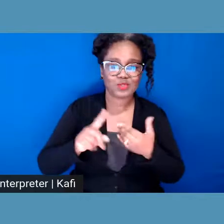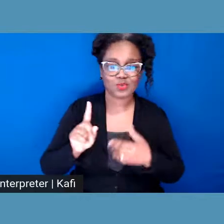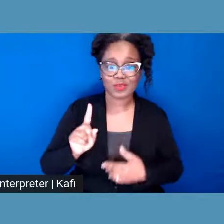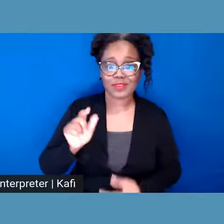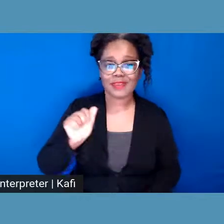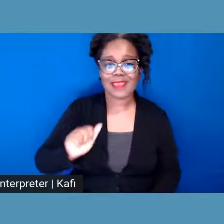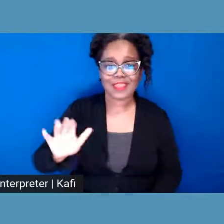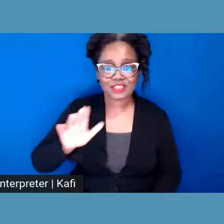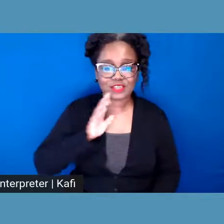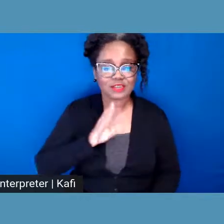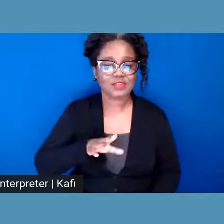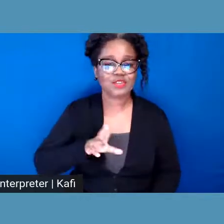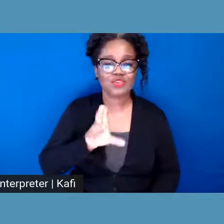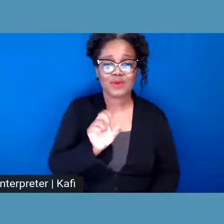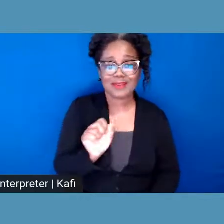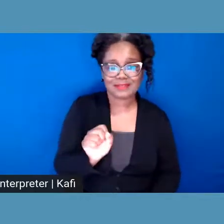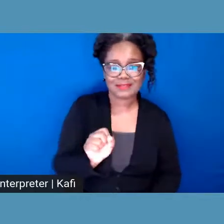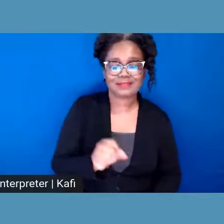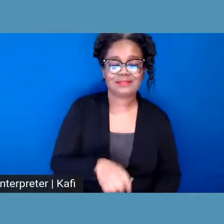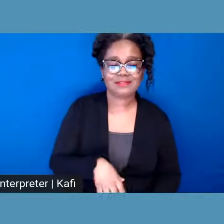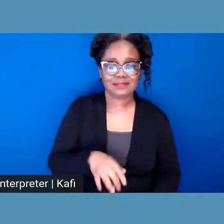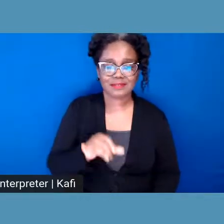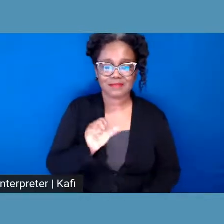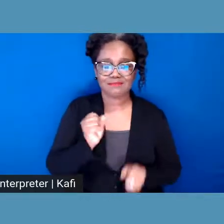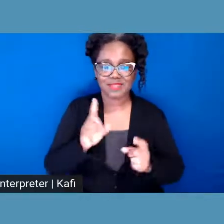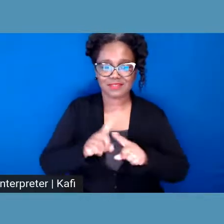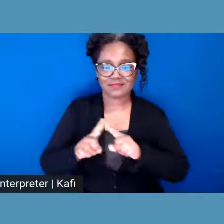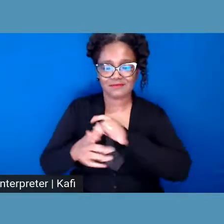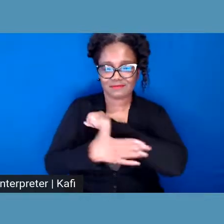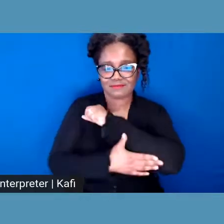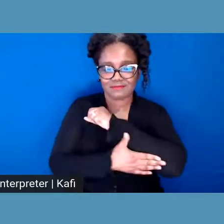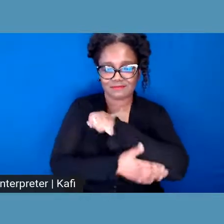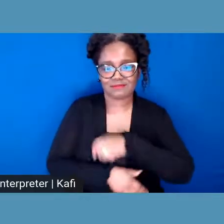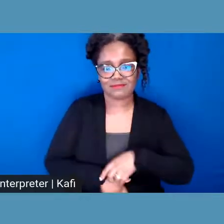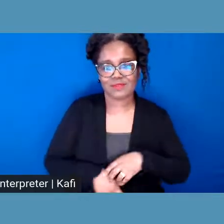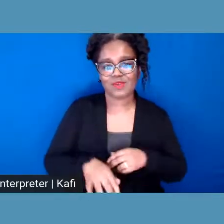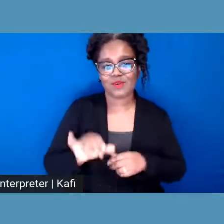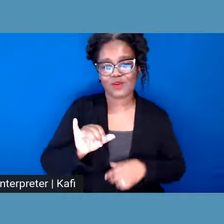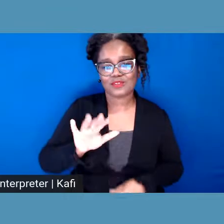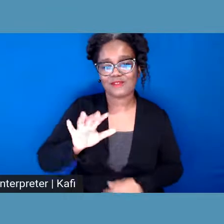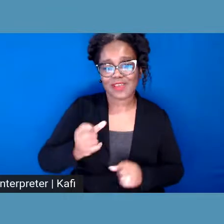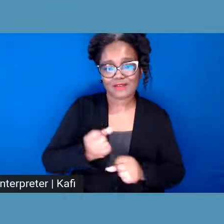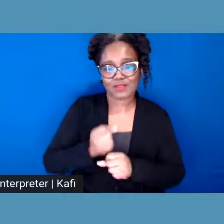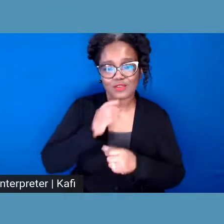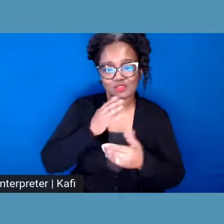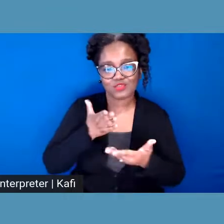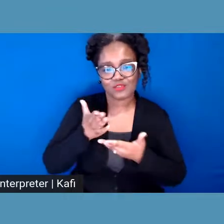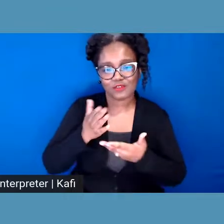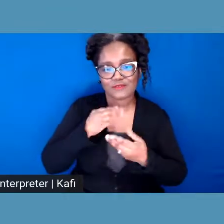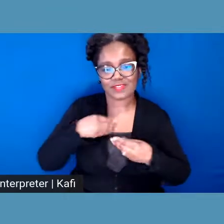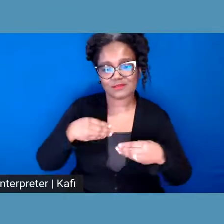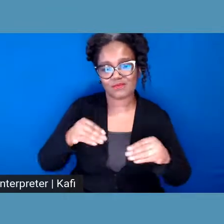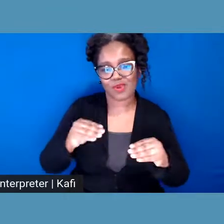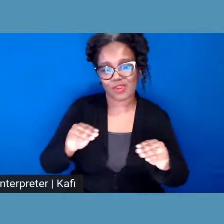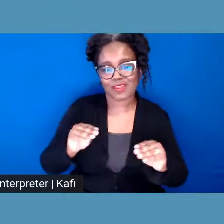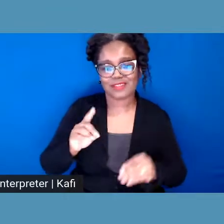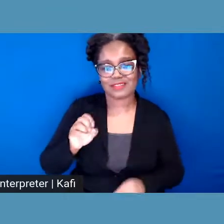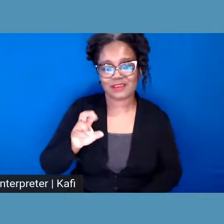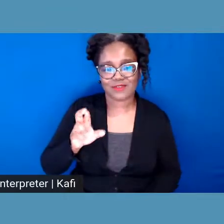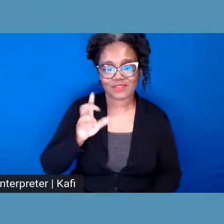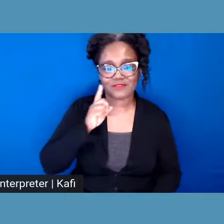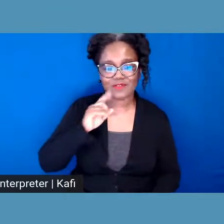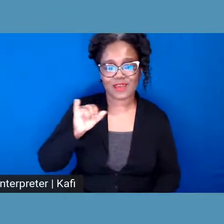States, and 5 years as Director of Social Media and Digital Marketing for IBEC Ventures. Taylor McKeown